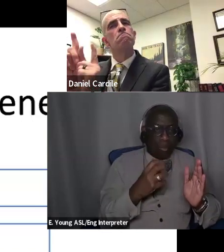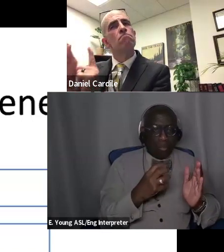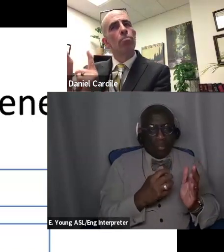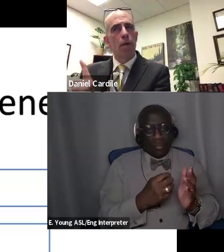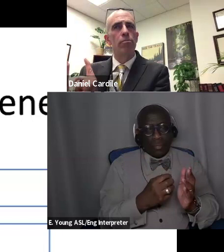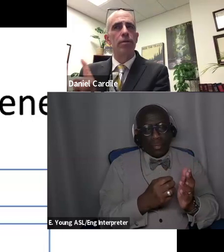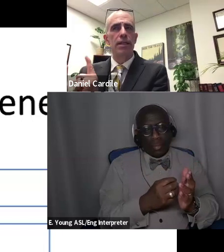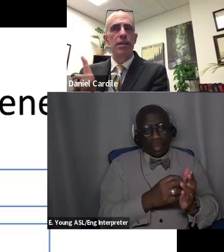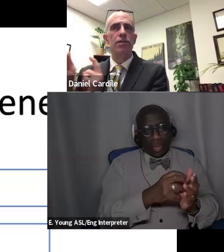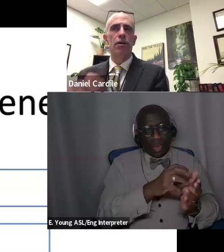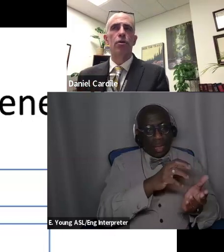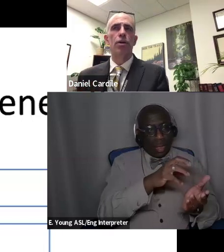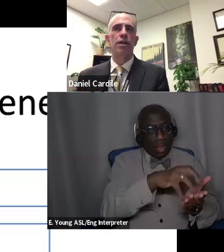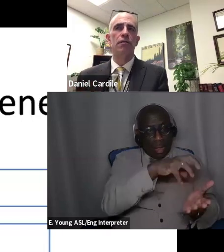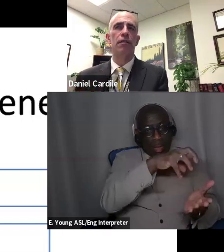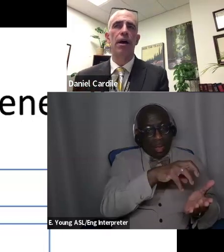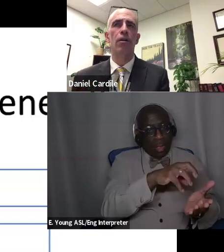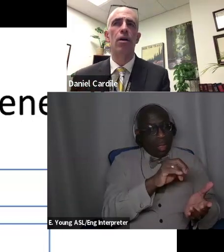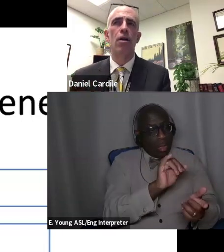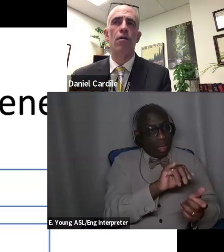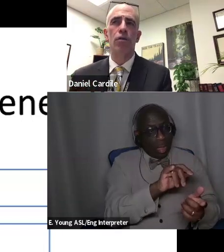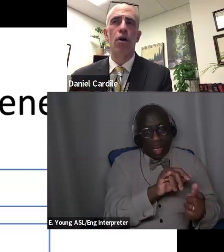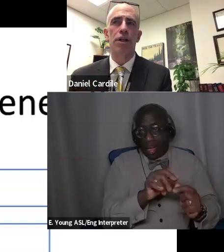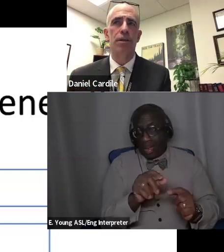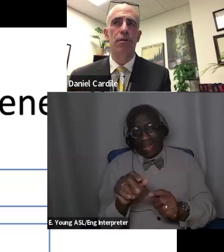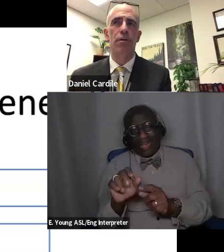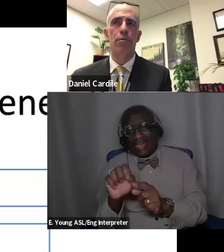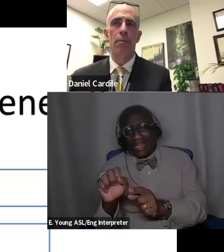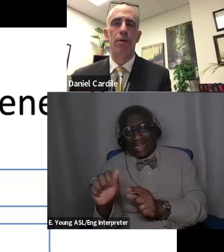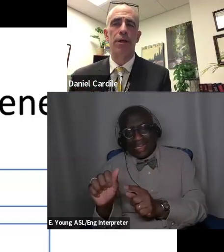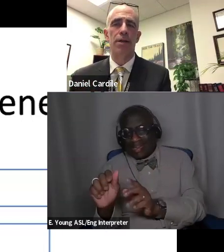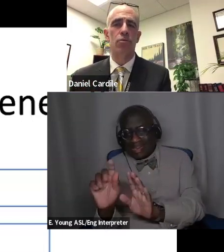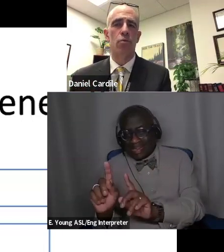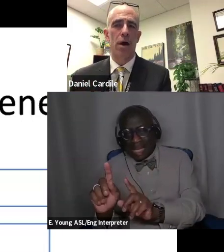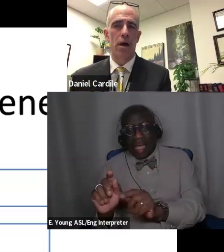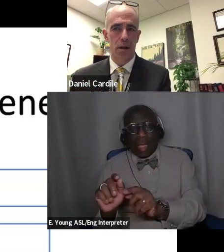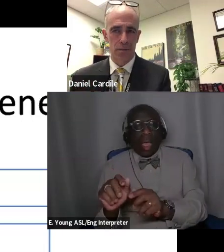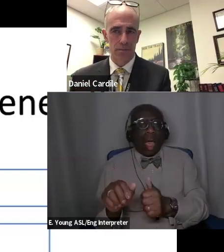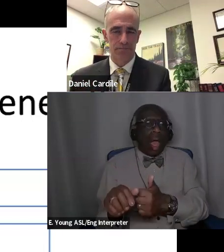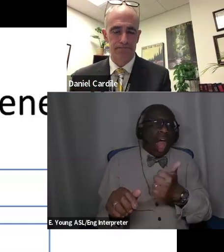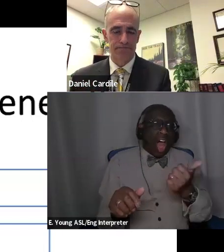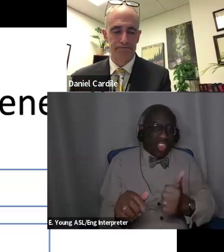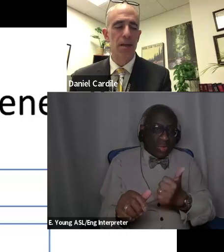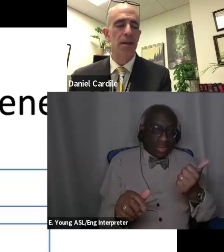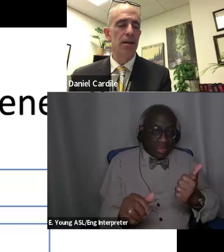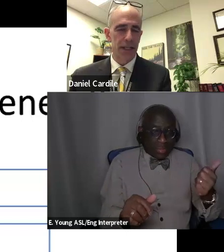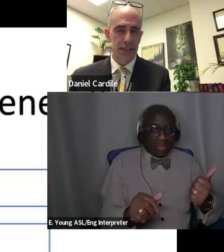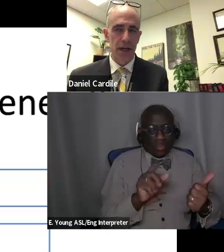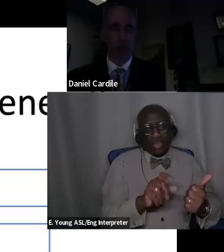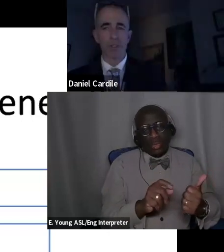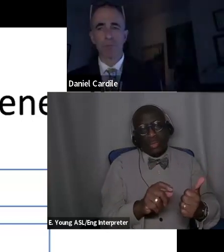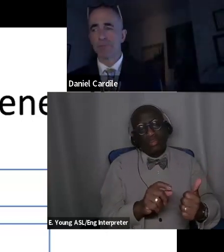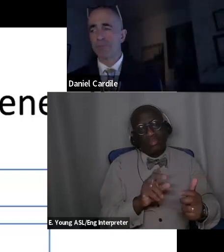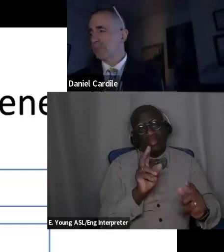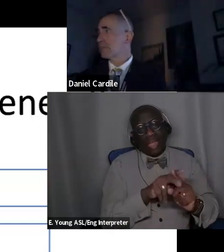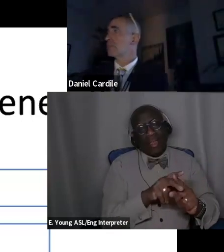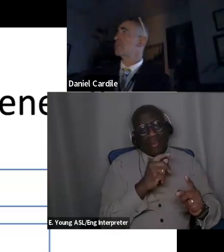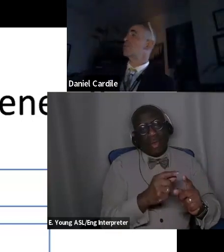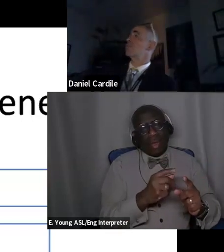Security, probably it is a good idea to file for guardianship of the property as well. Next slide,